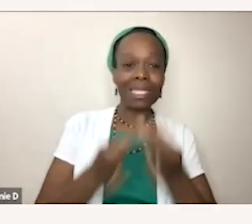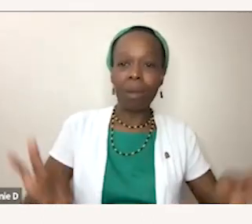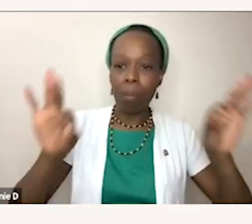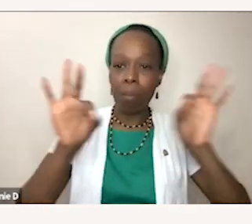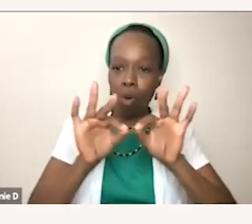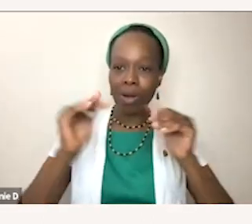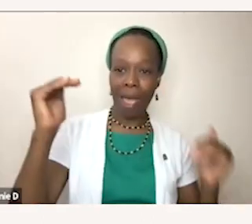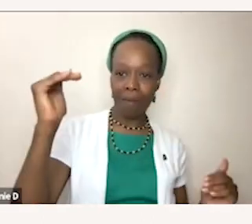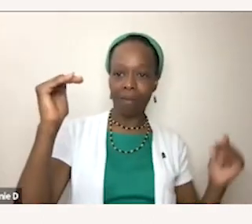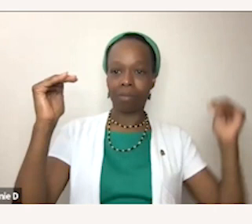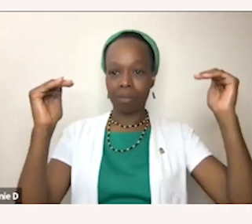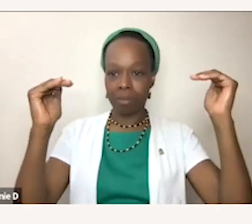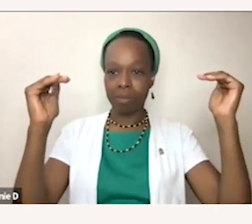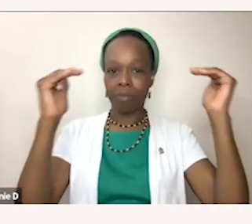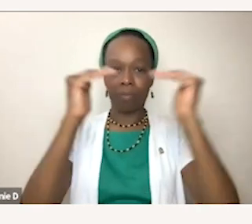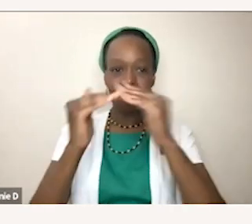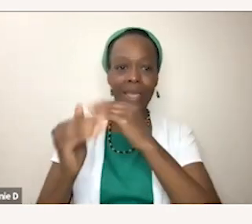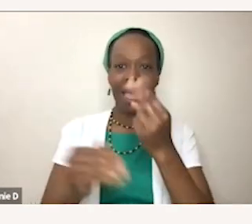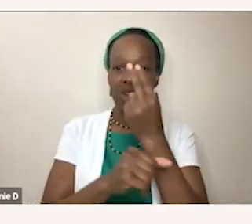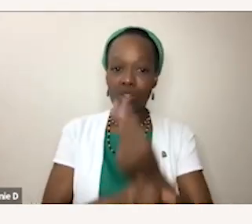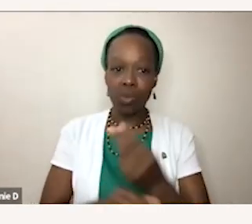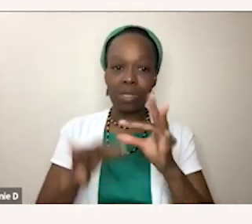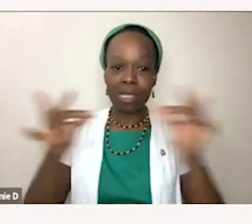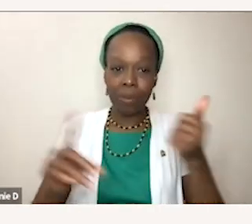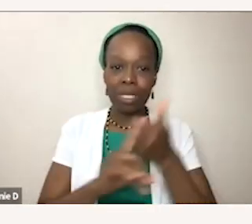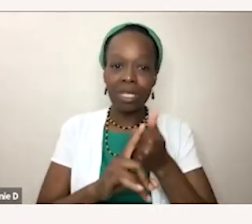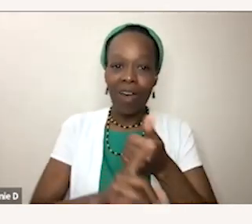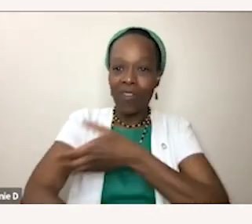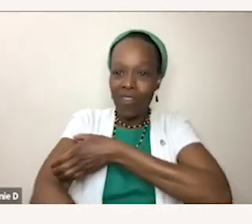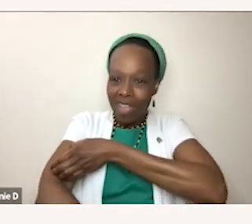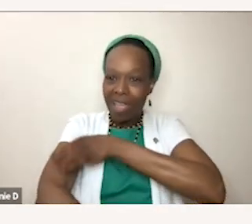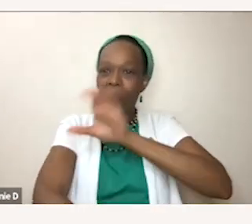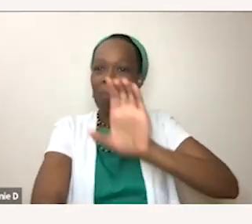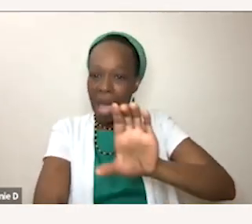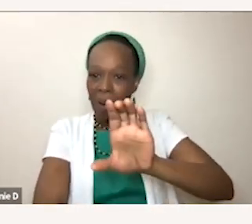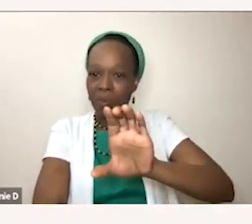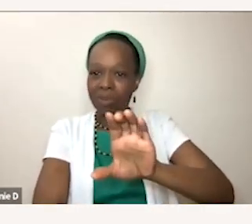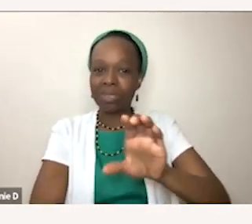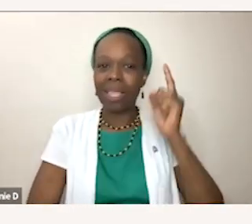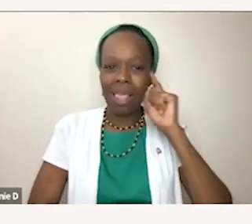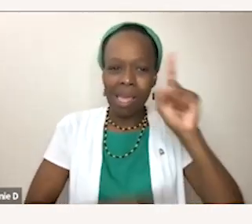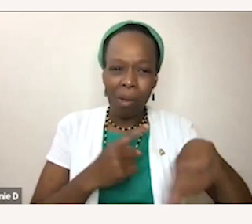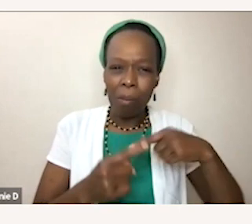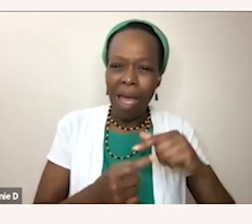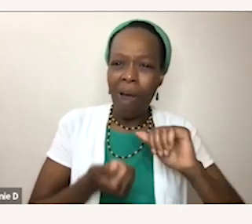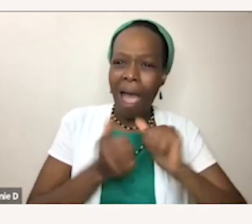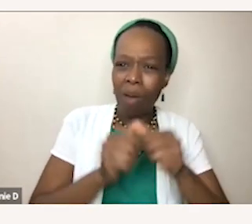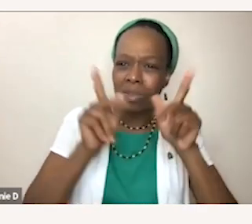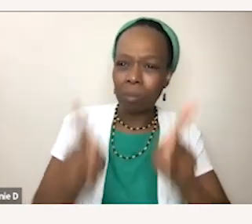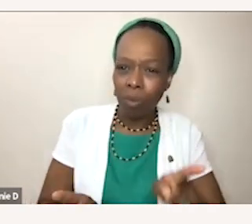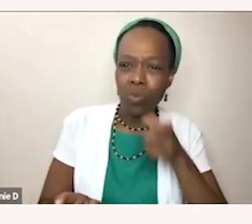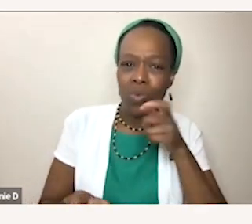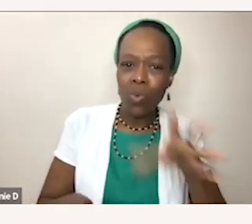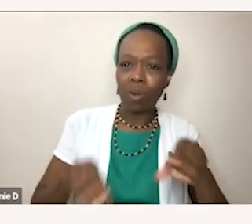We want to make sure we're using language that empowers. So thinking about, how is that person feeling on the receiving end of